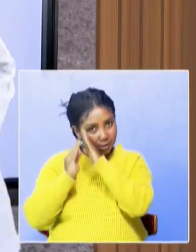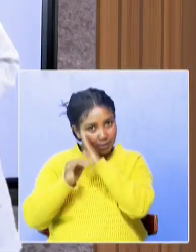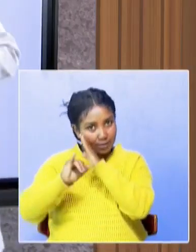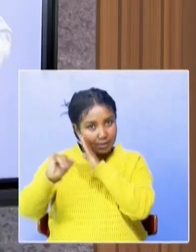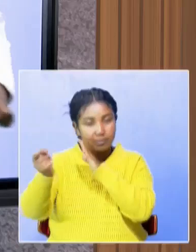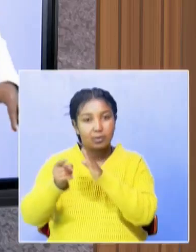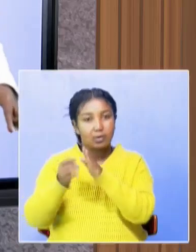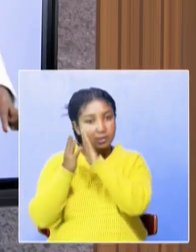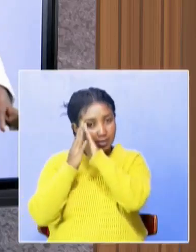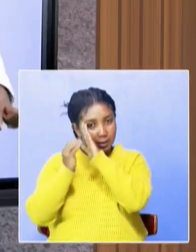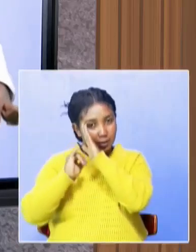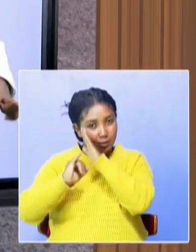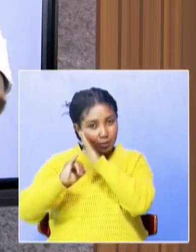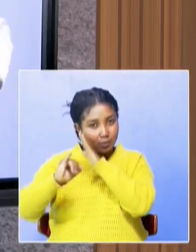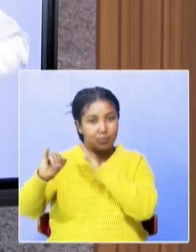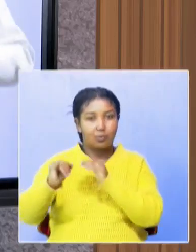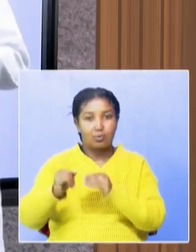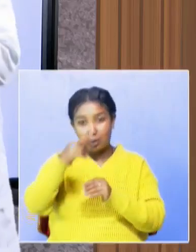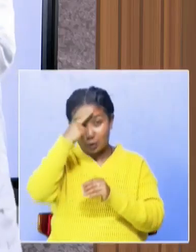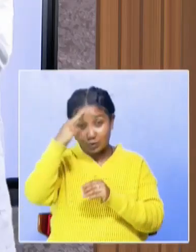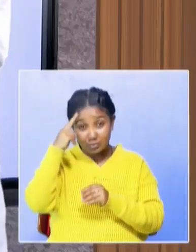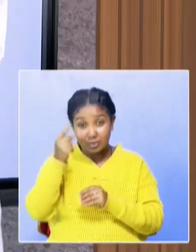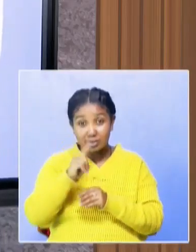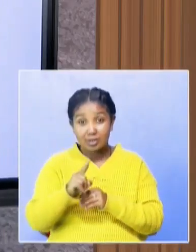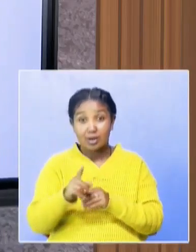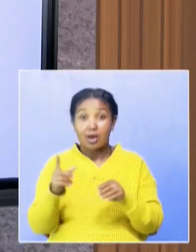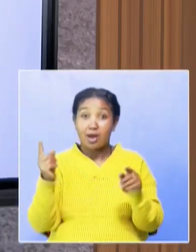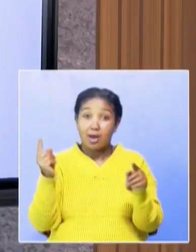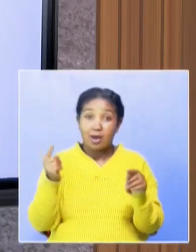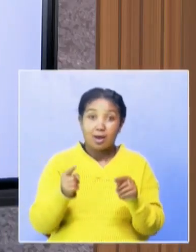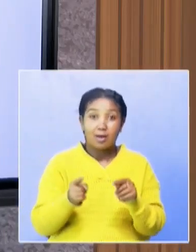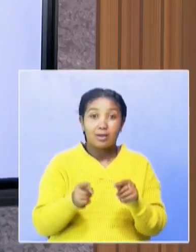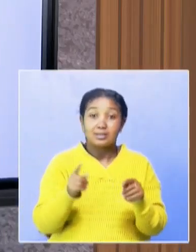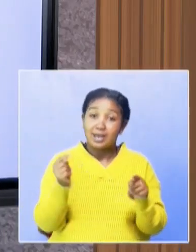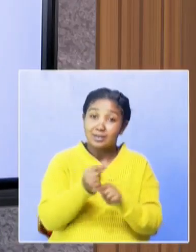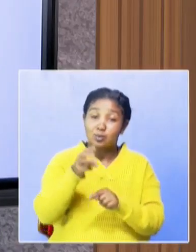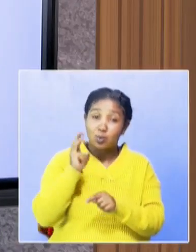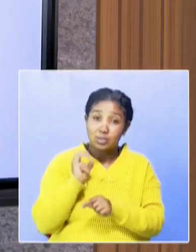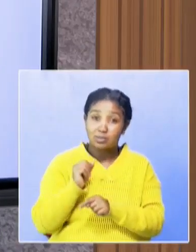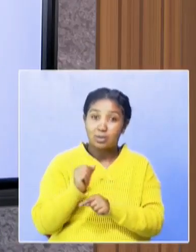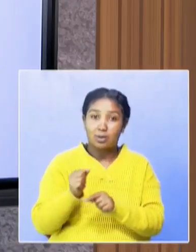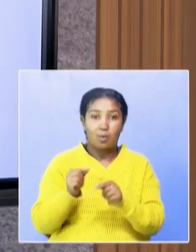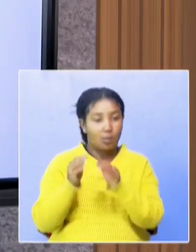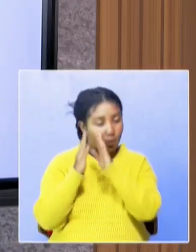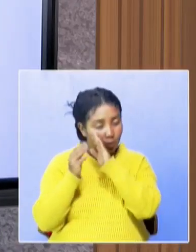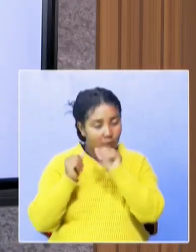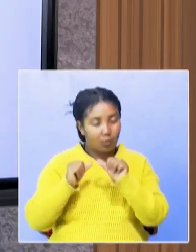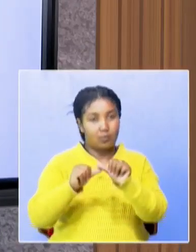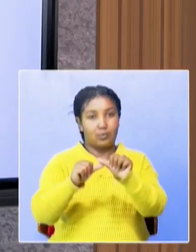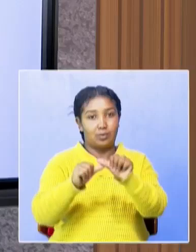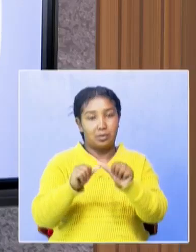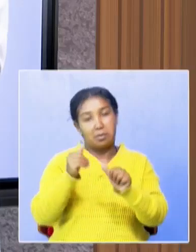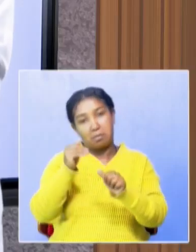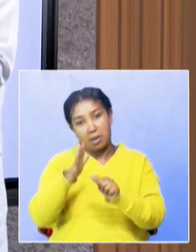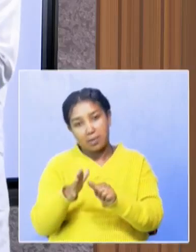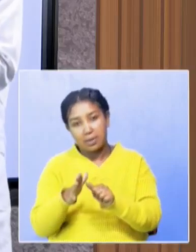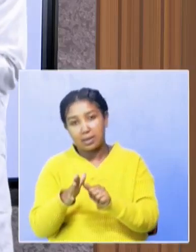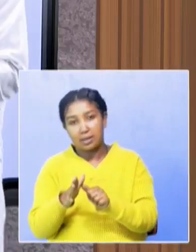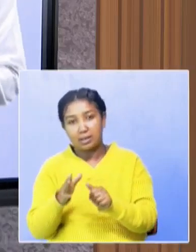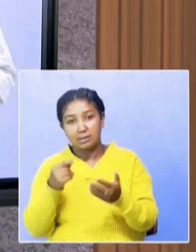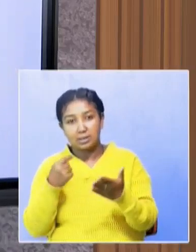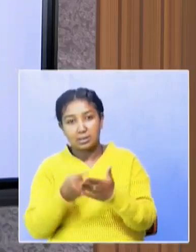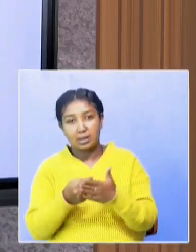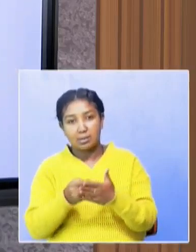This one is long action because just the action was ongoing. Maybe at that